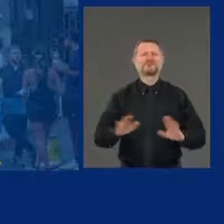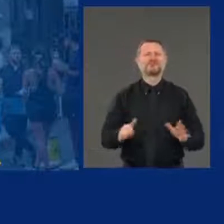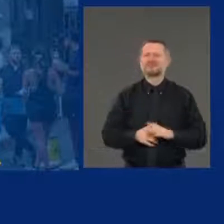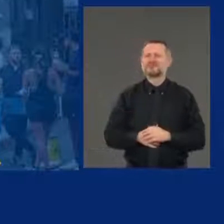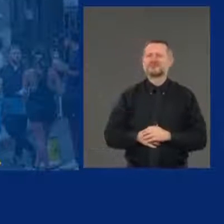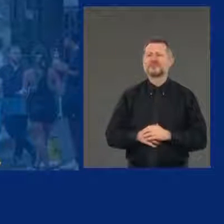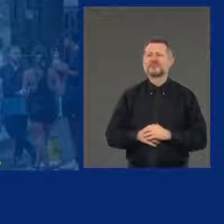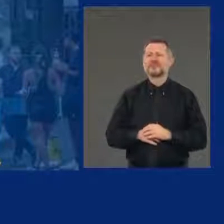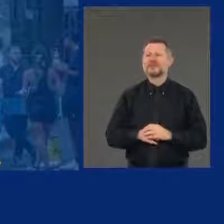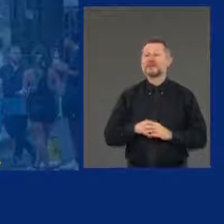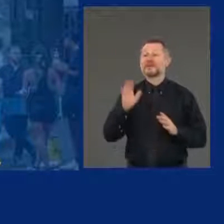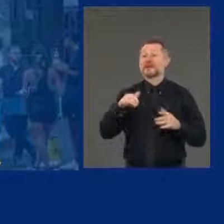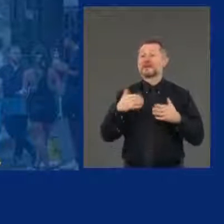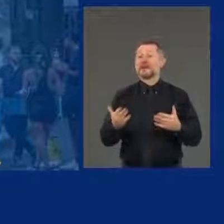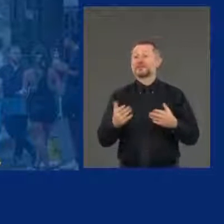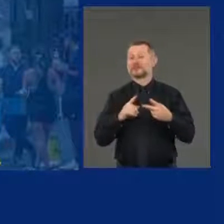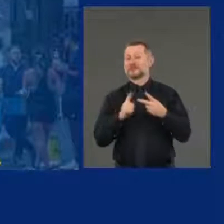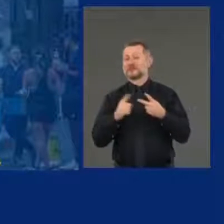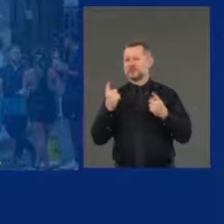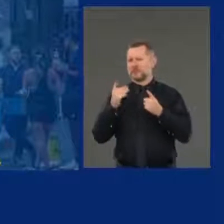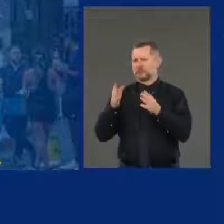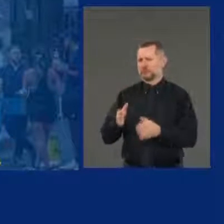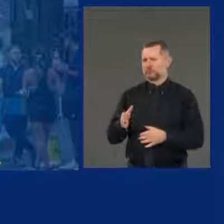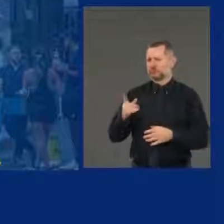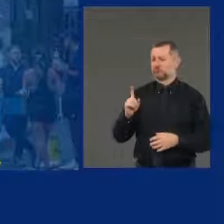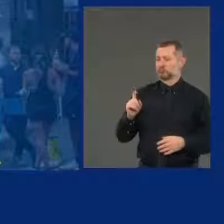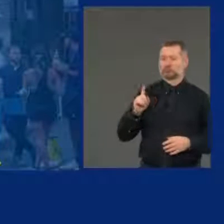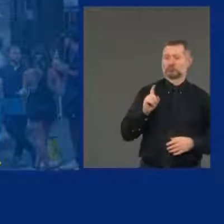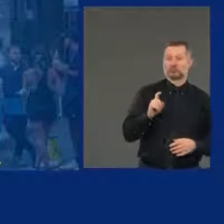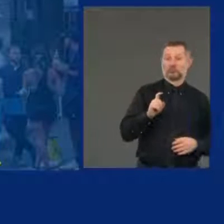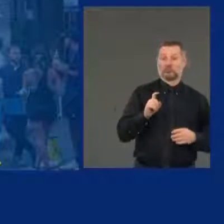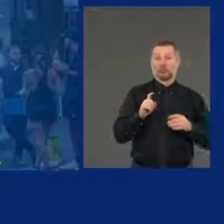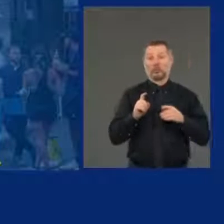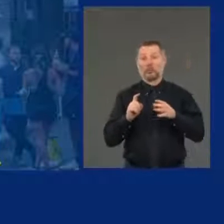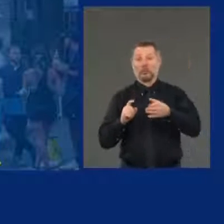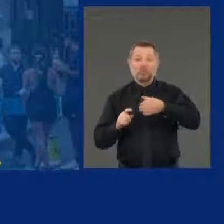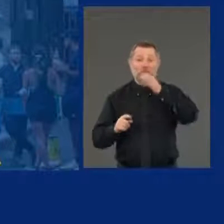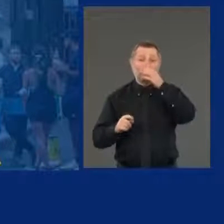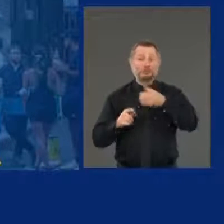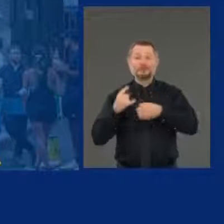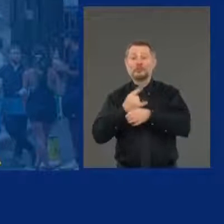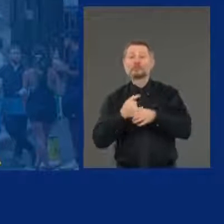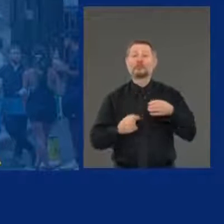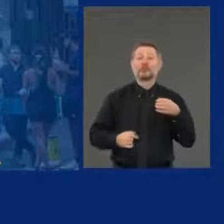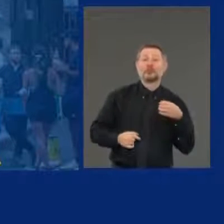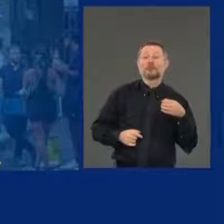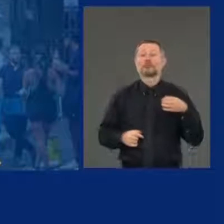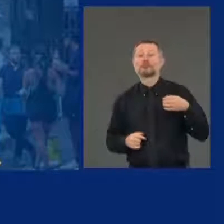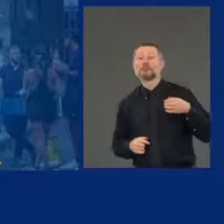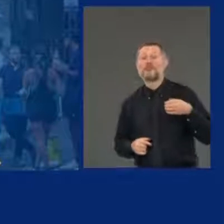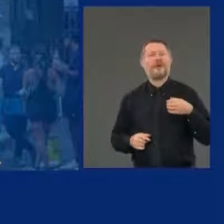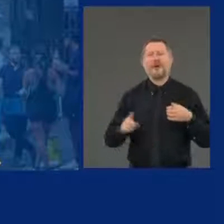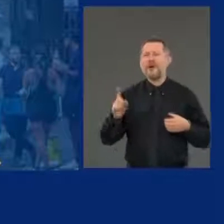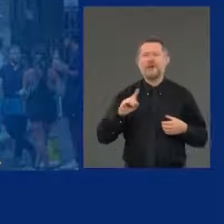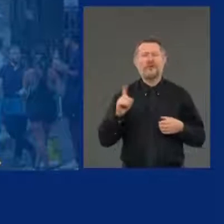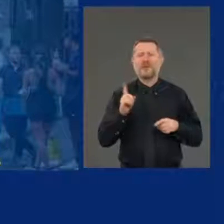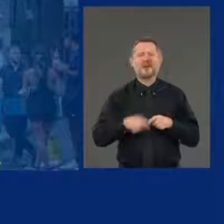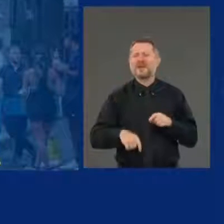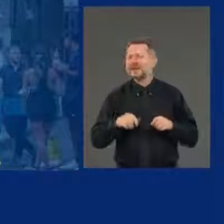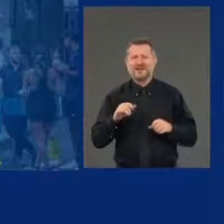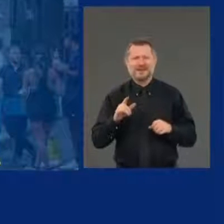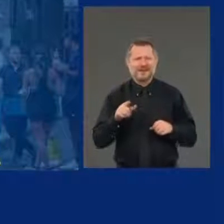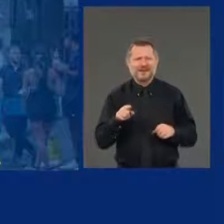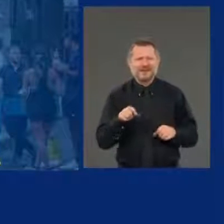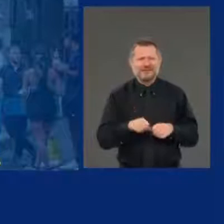individual, you can't violate the open container law. There's an open container law. You can't stand